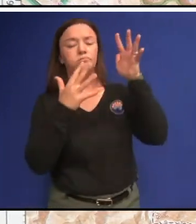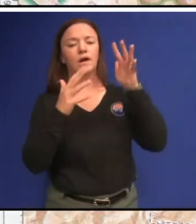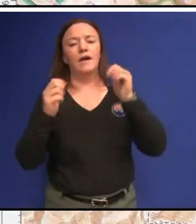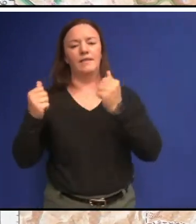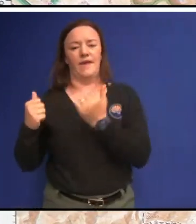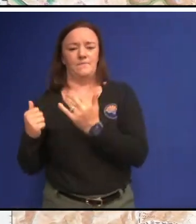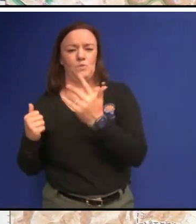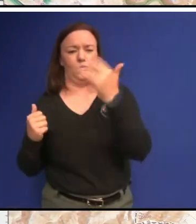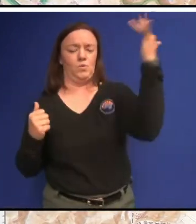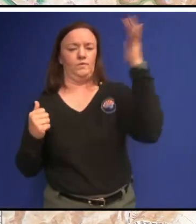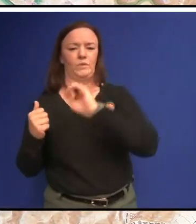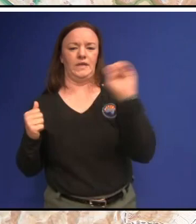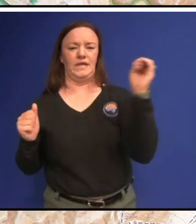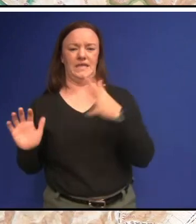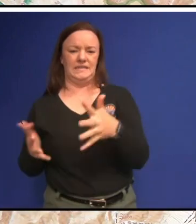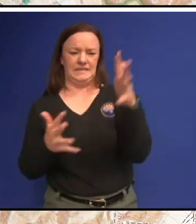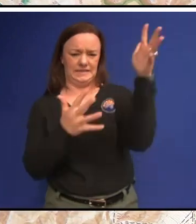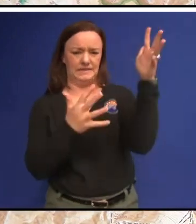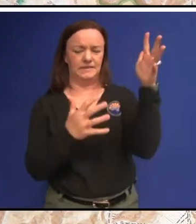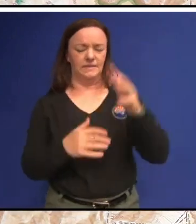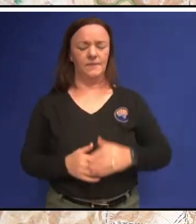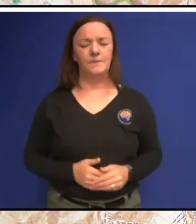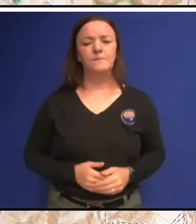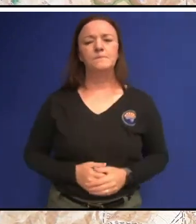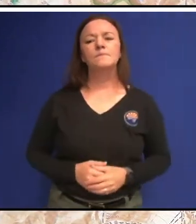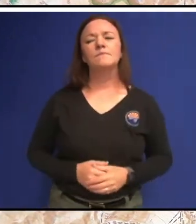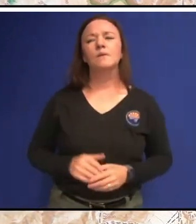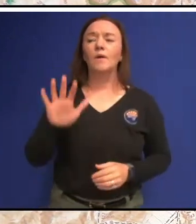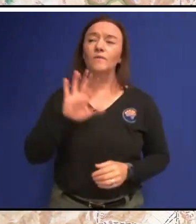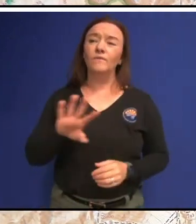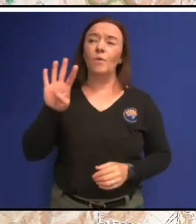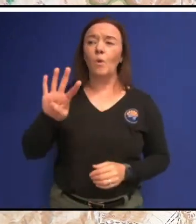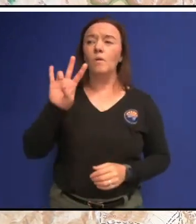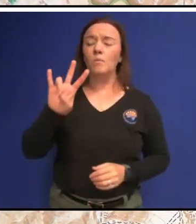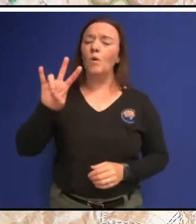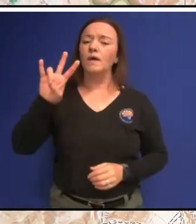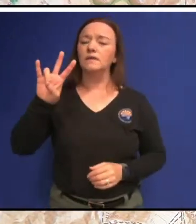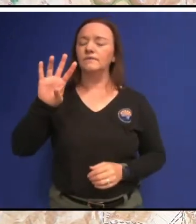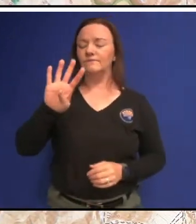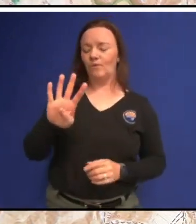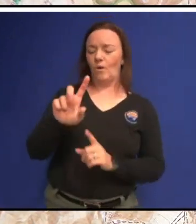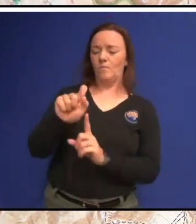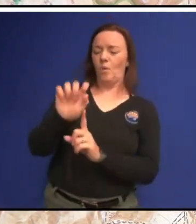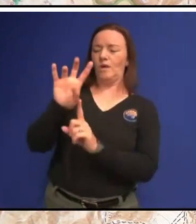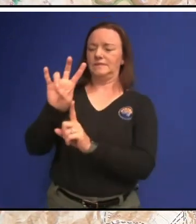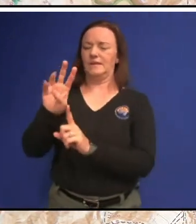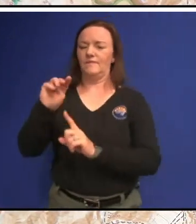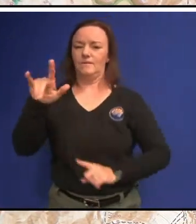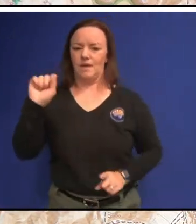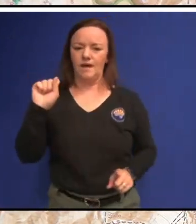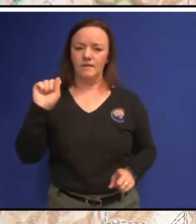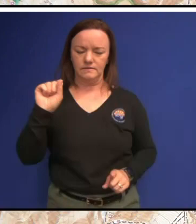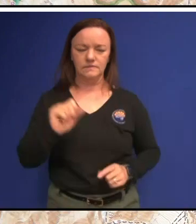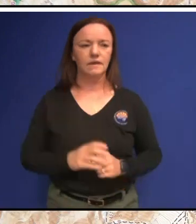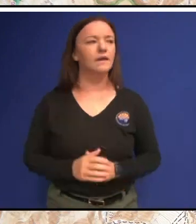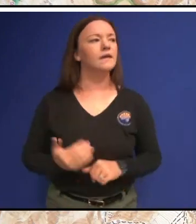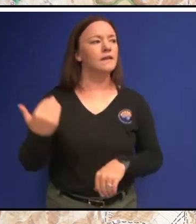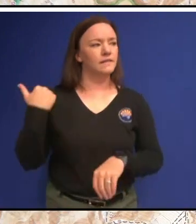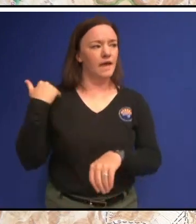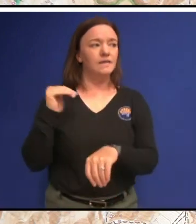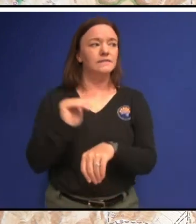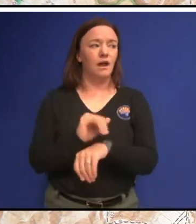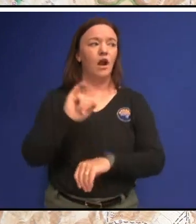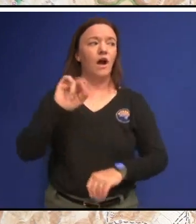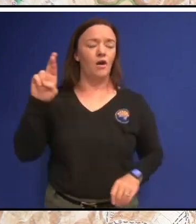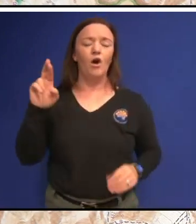I had roughed it out, it was about 4.7 miles. And then last night on the infrared, it showed that right here.